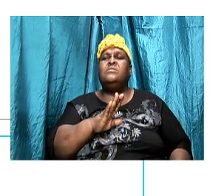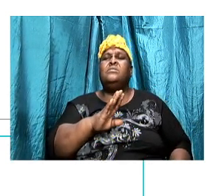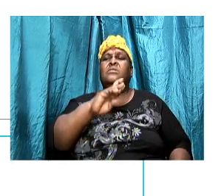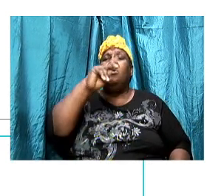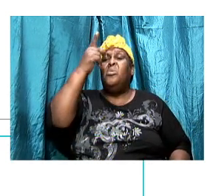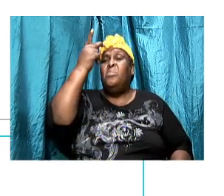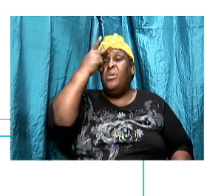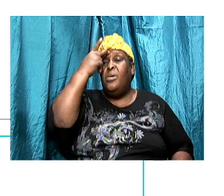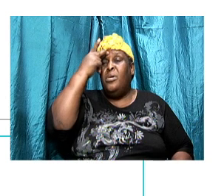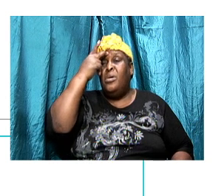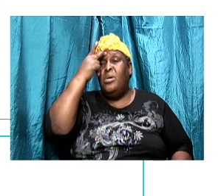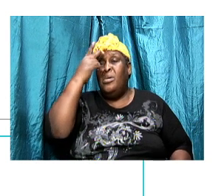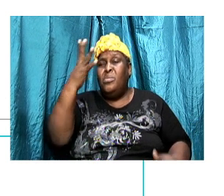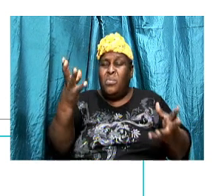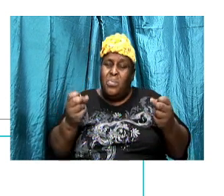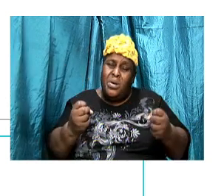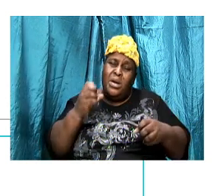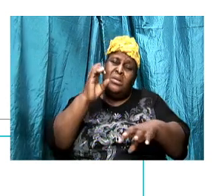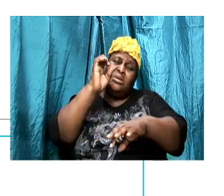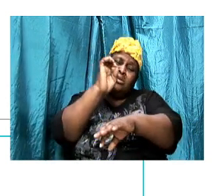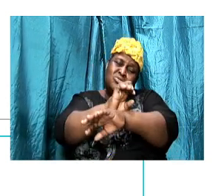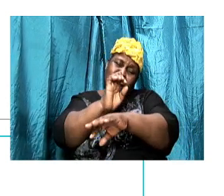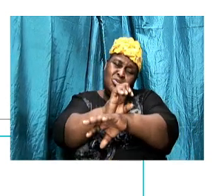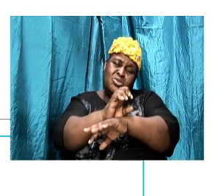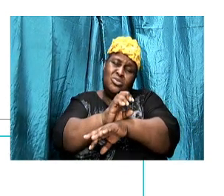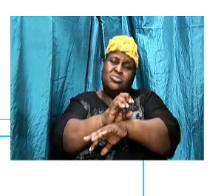wanted the Corinthians church